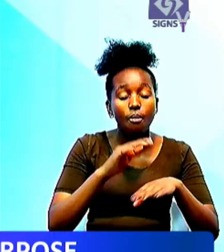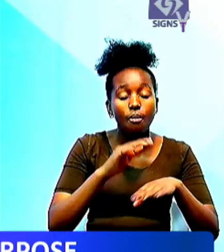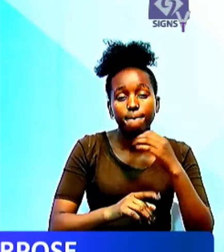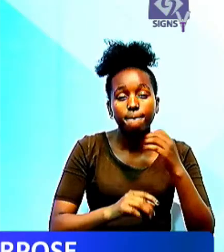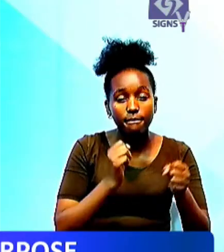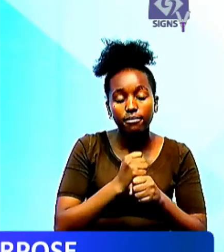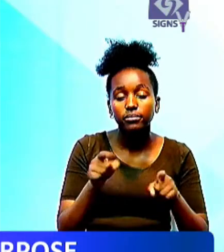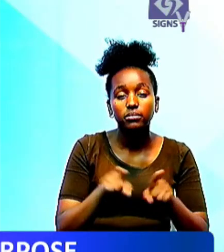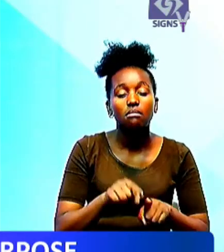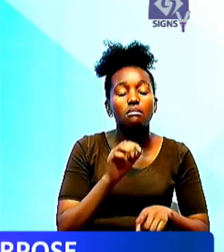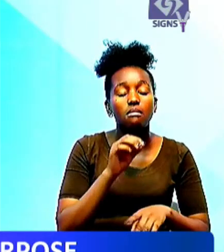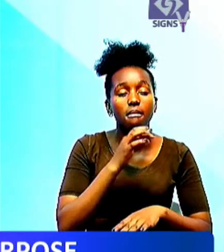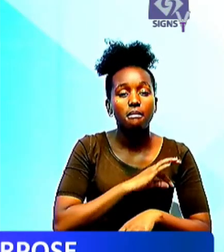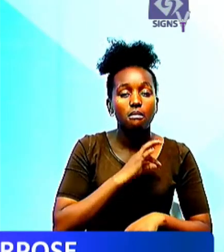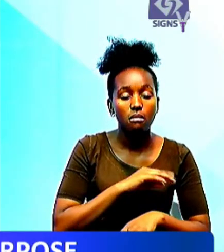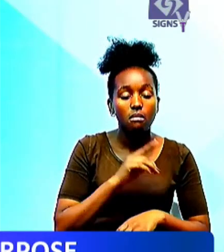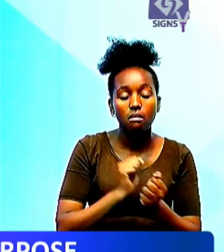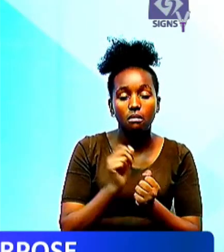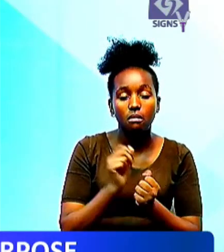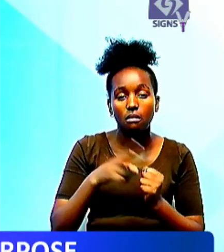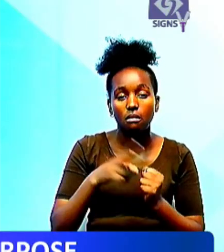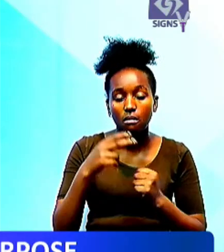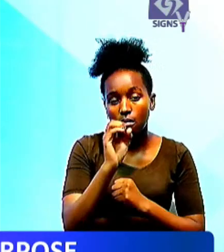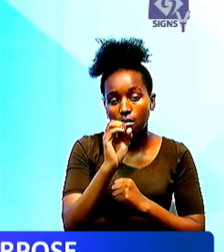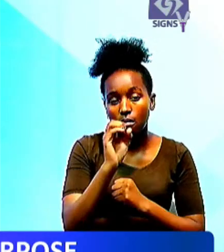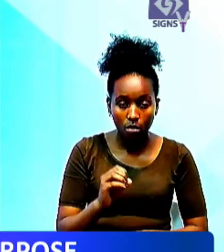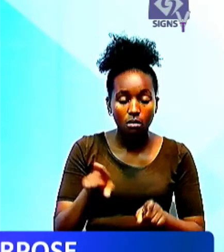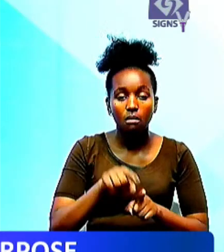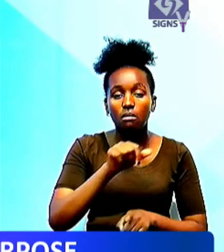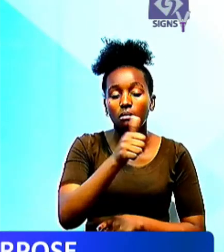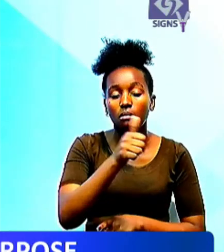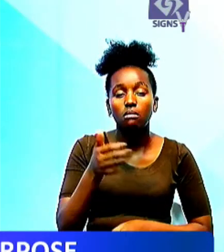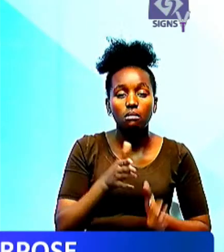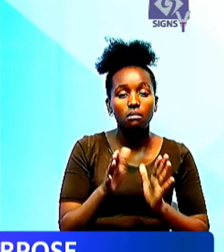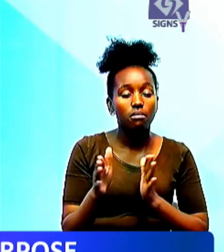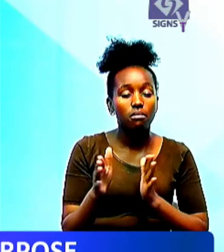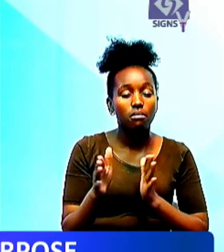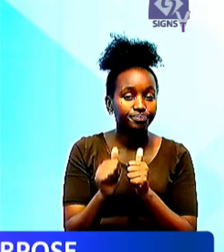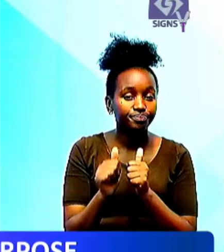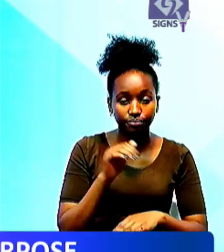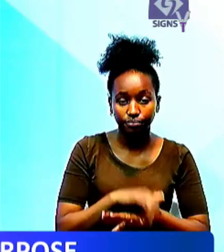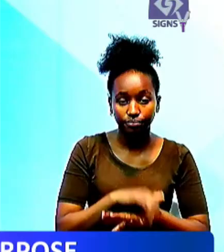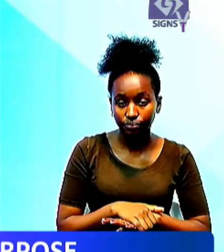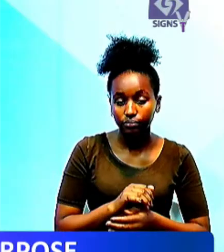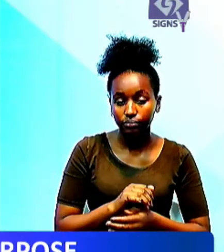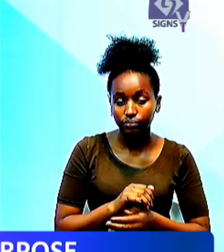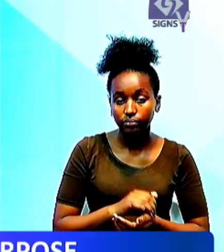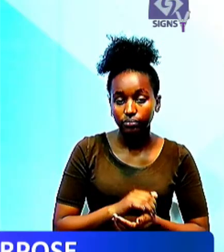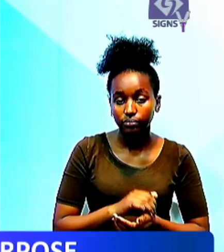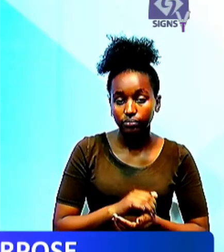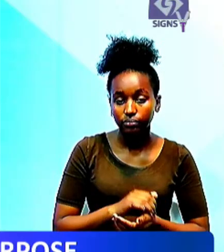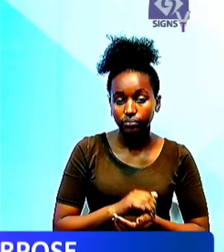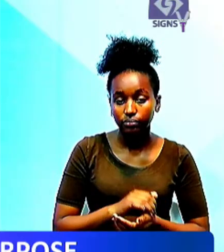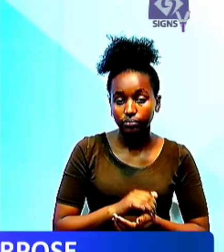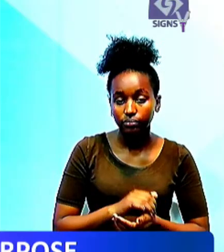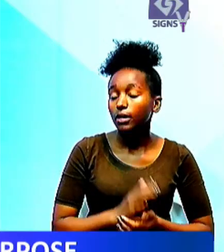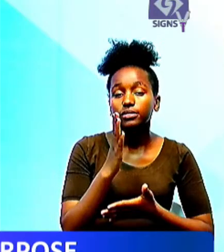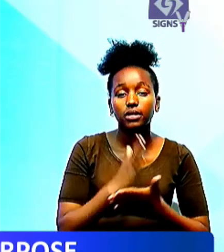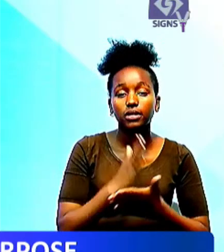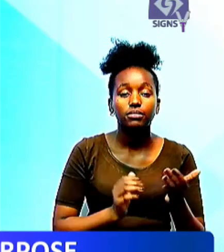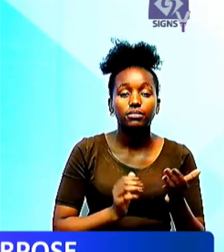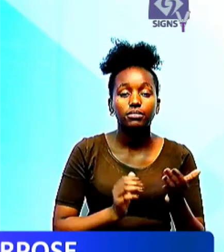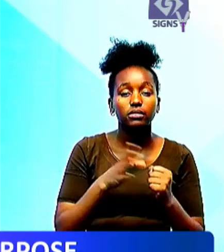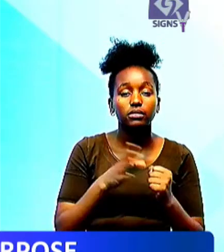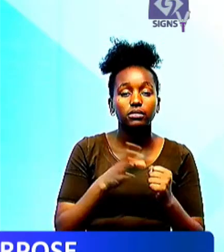15 to 17%, and other opportunities that always keep coming. Like last year, we had opportunities that are giving 19%,